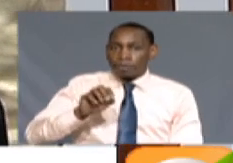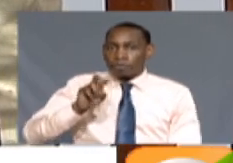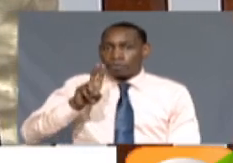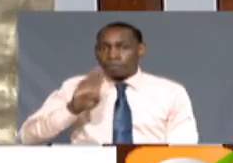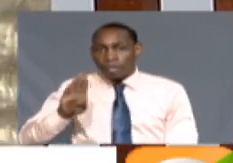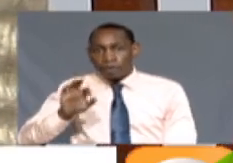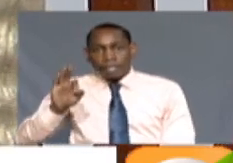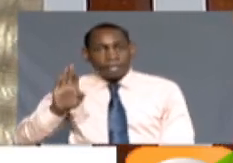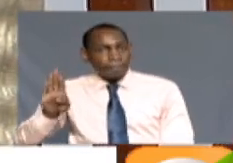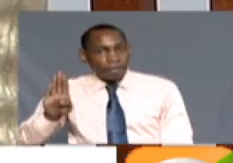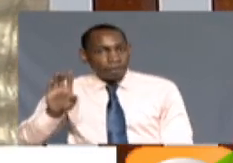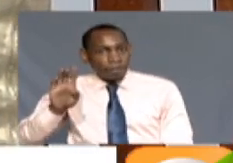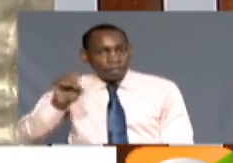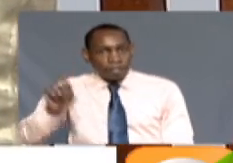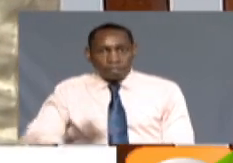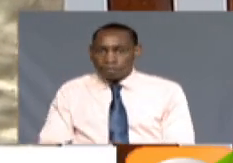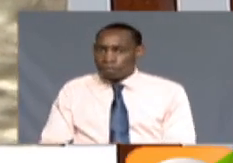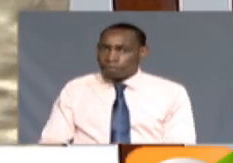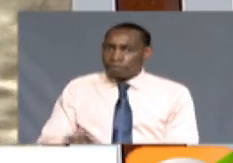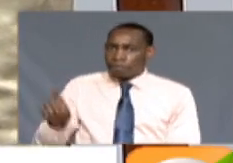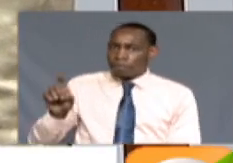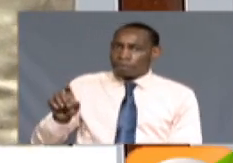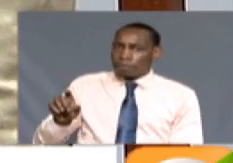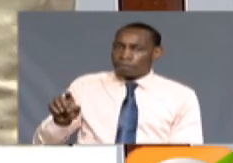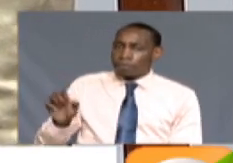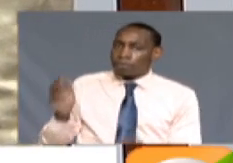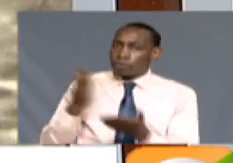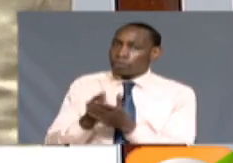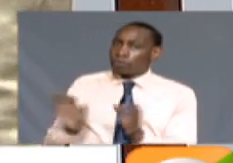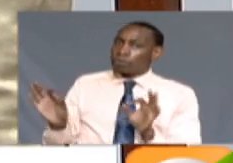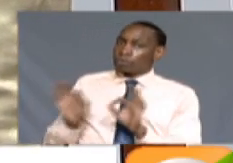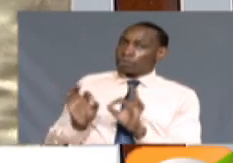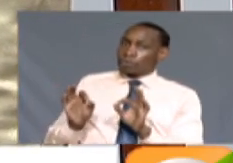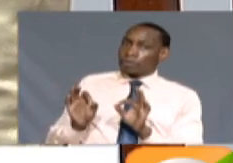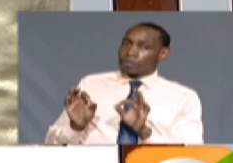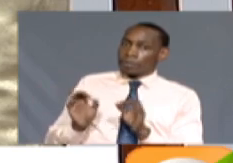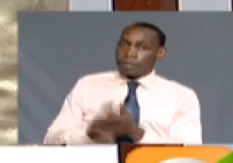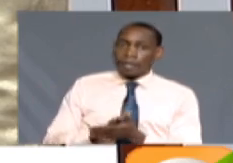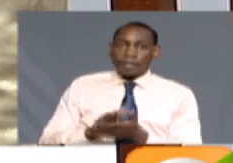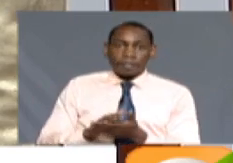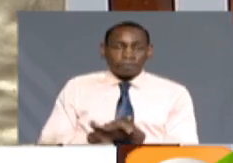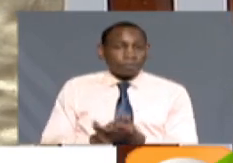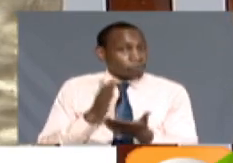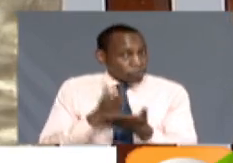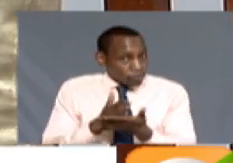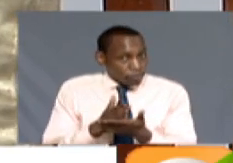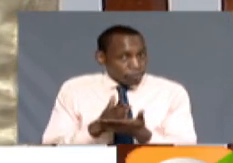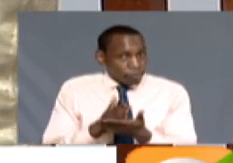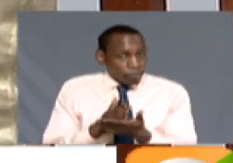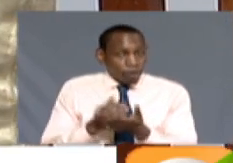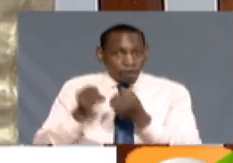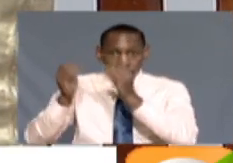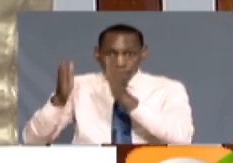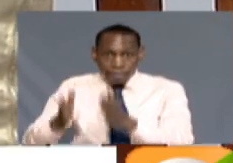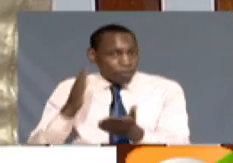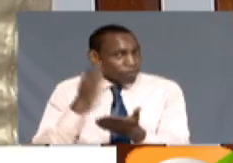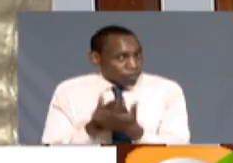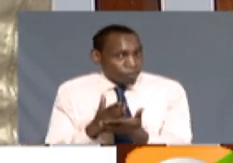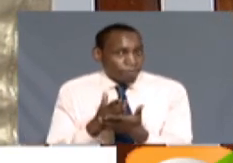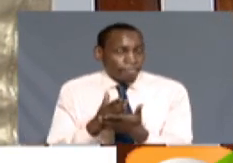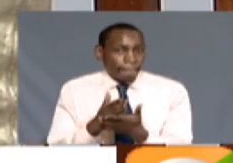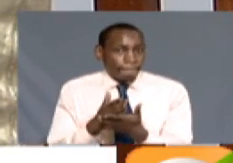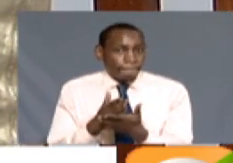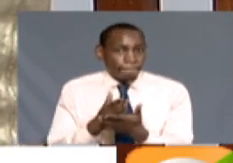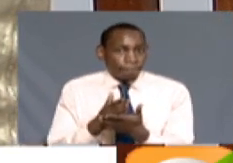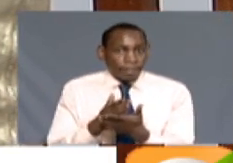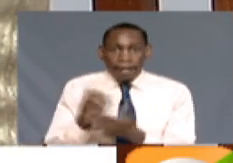3 billion? They said, what? Ah, there's some, will it be official?